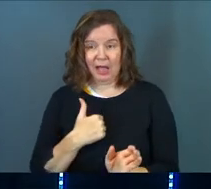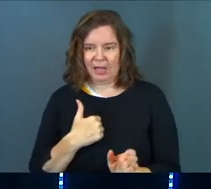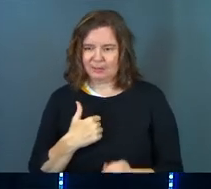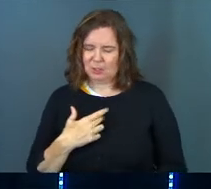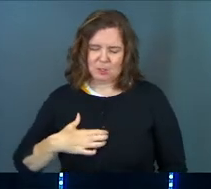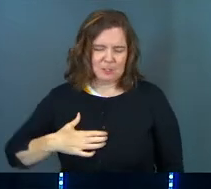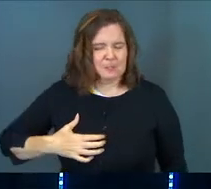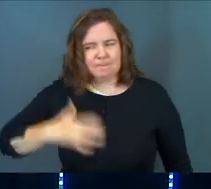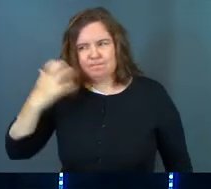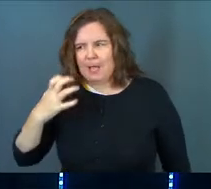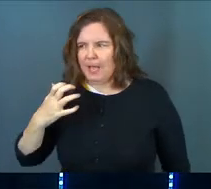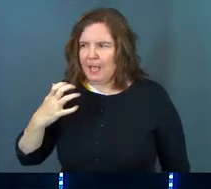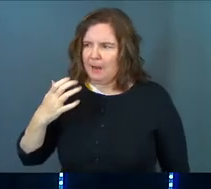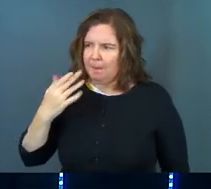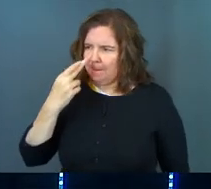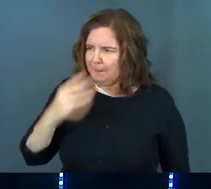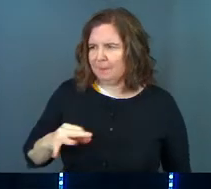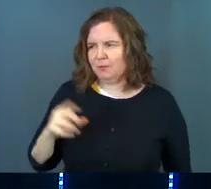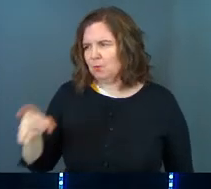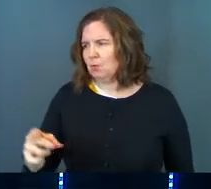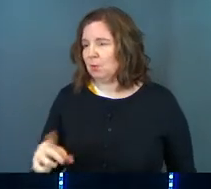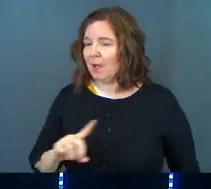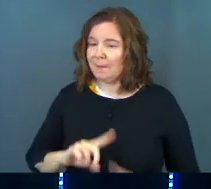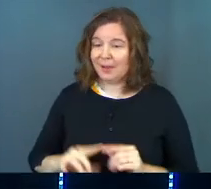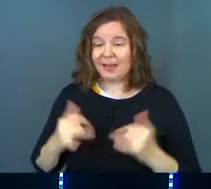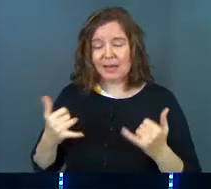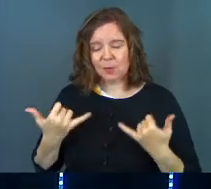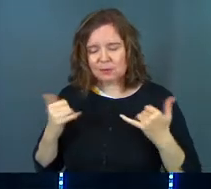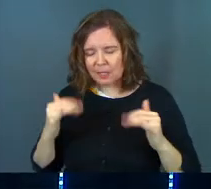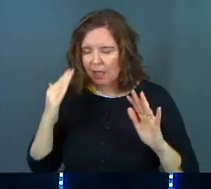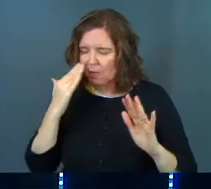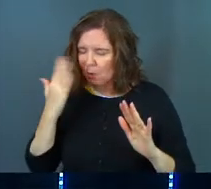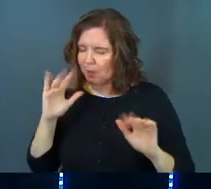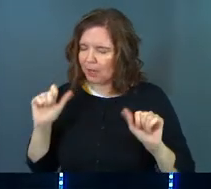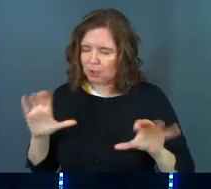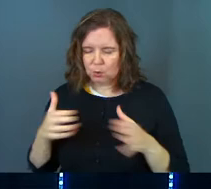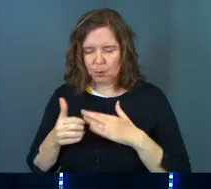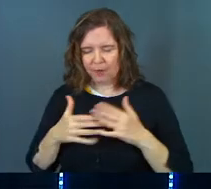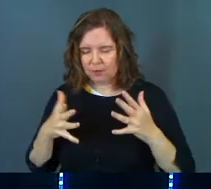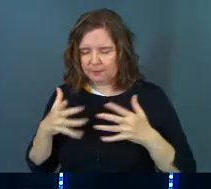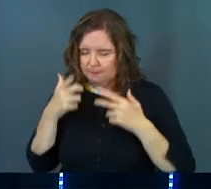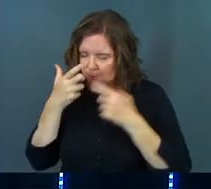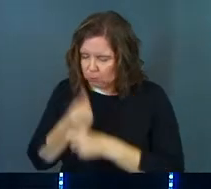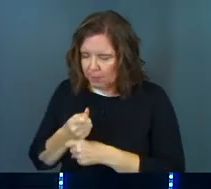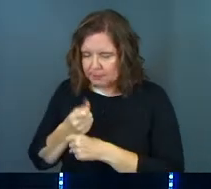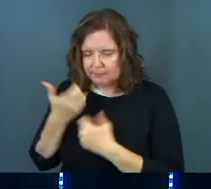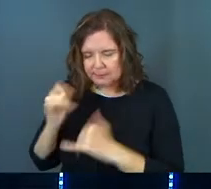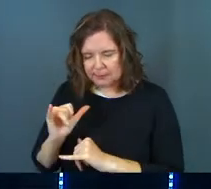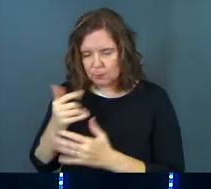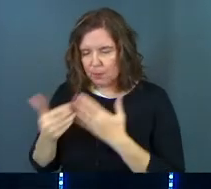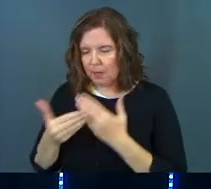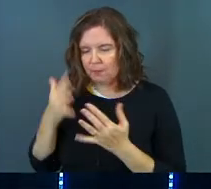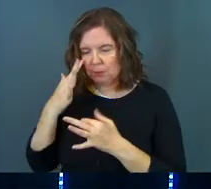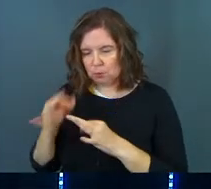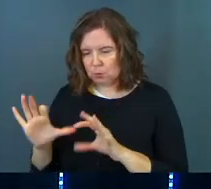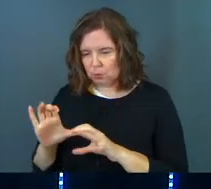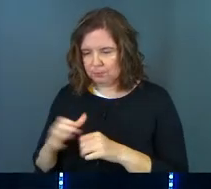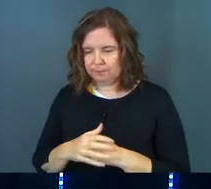so ticked at you. But even now, I know God can do whatever he chooses